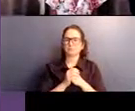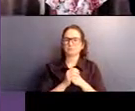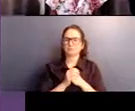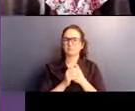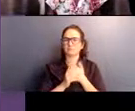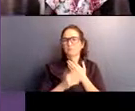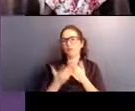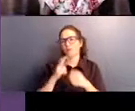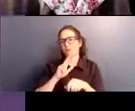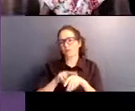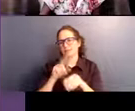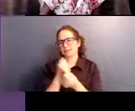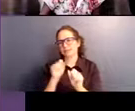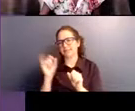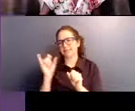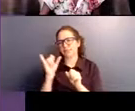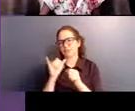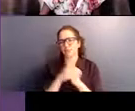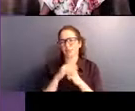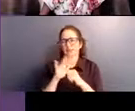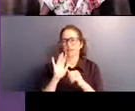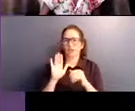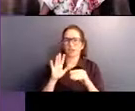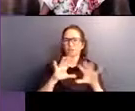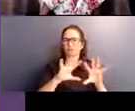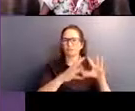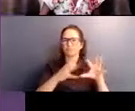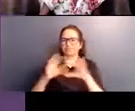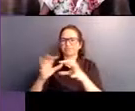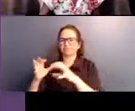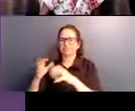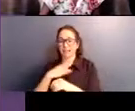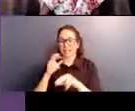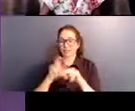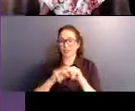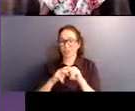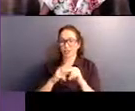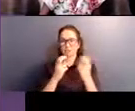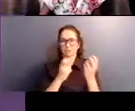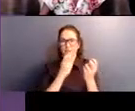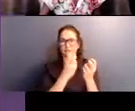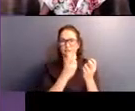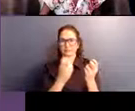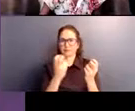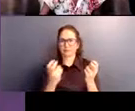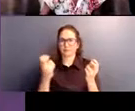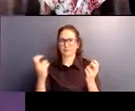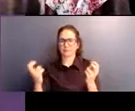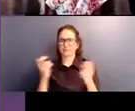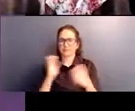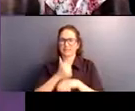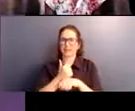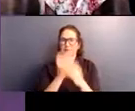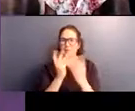and of course safely inside their bubble space. I like the chairs to be there to help create line formations